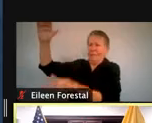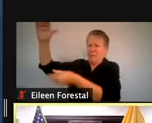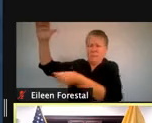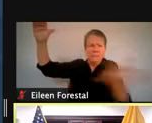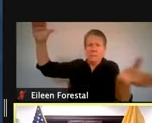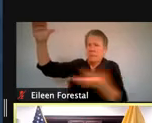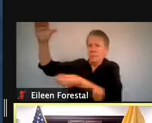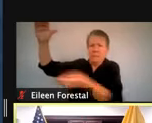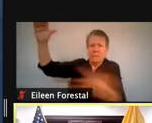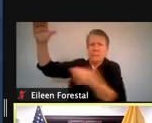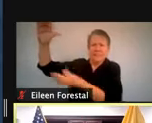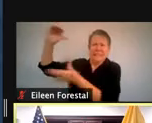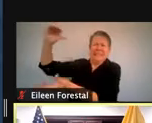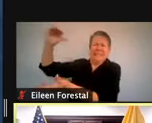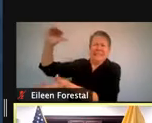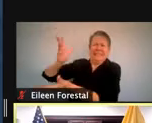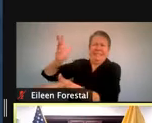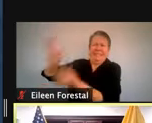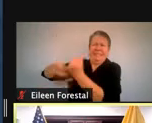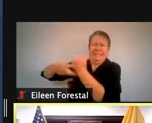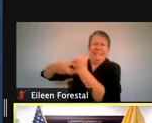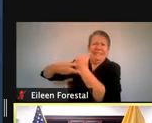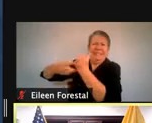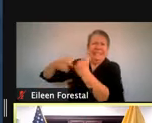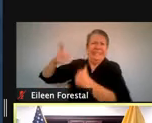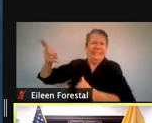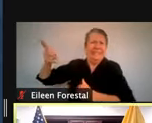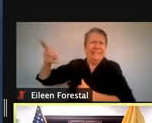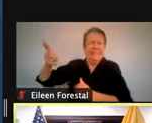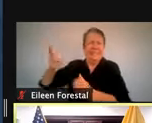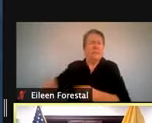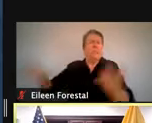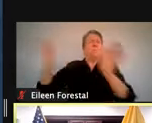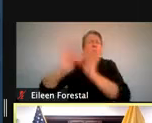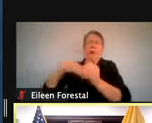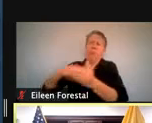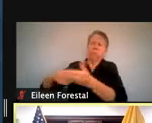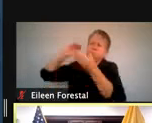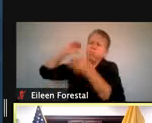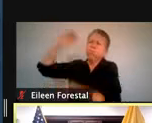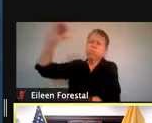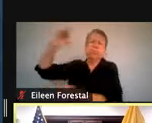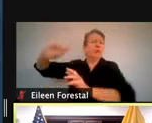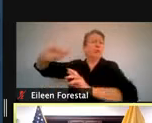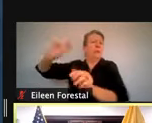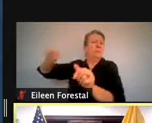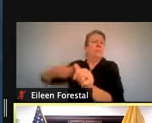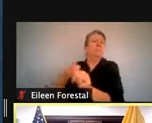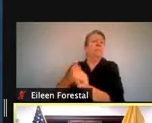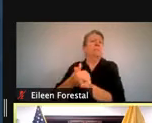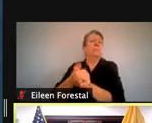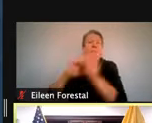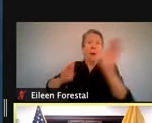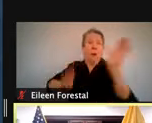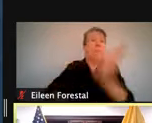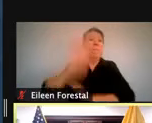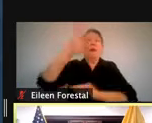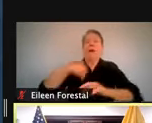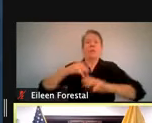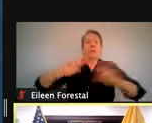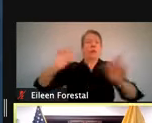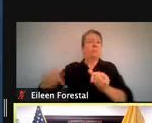we'd update you and tell you where we stand. So first off, our target for N95 masks is nearly